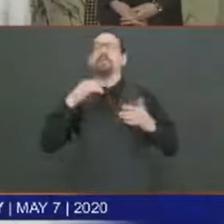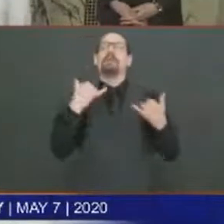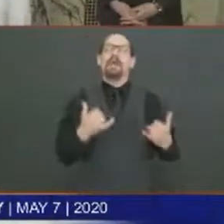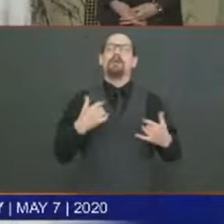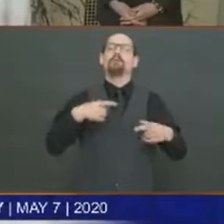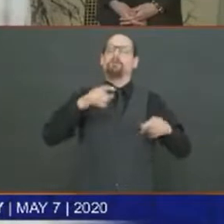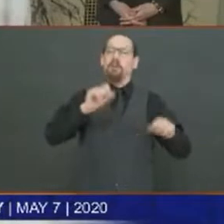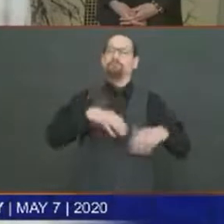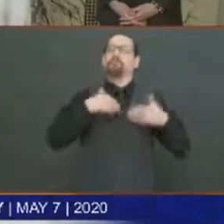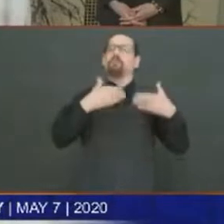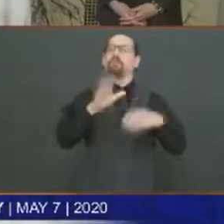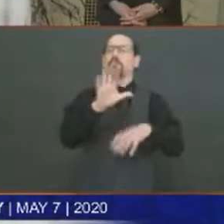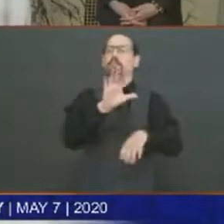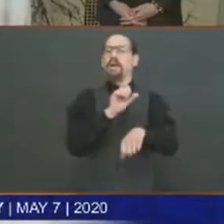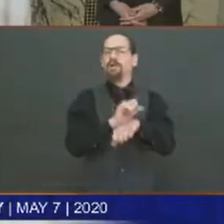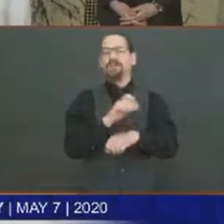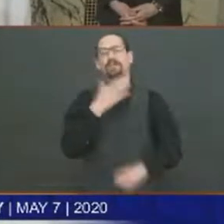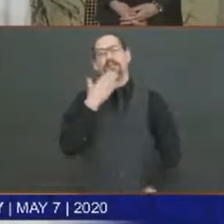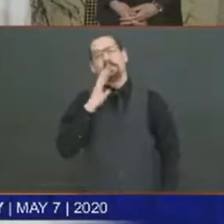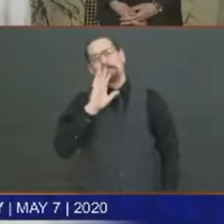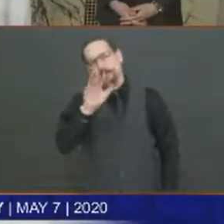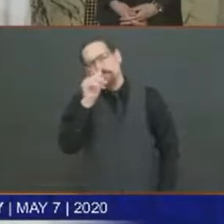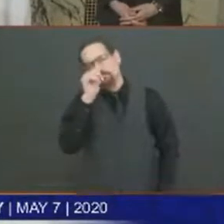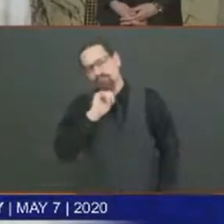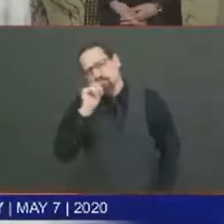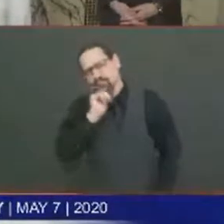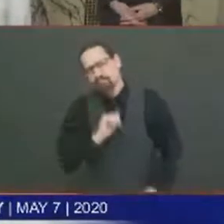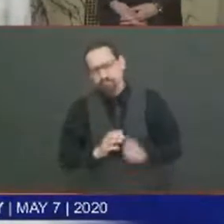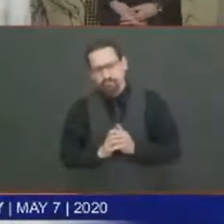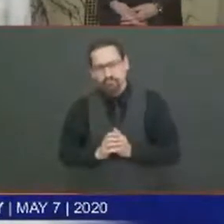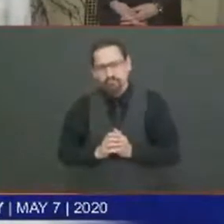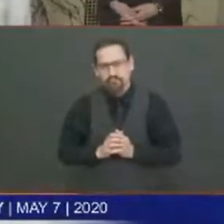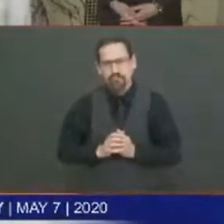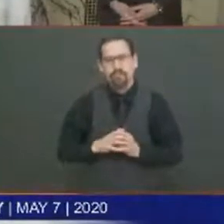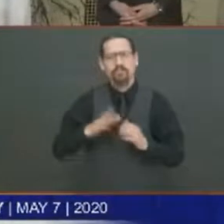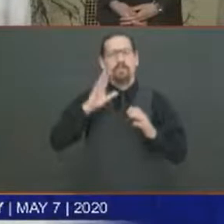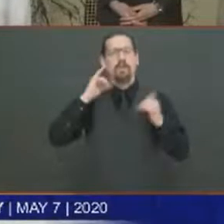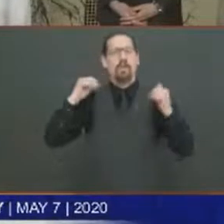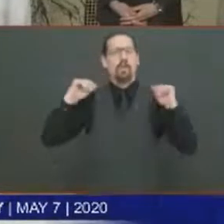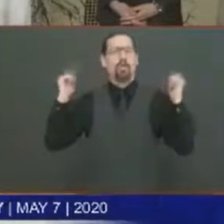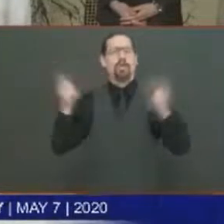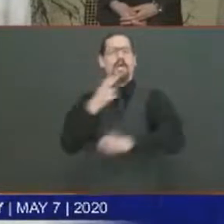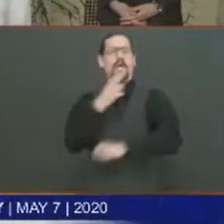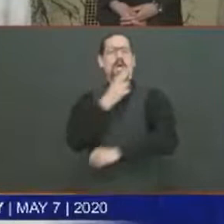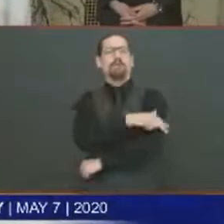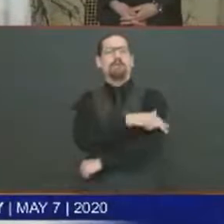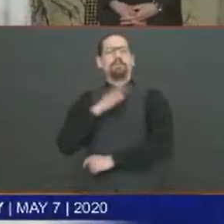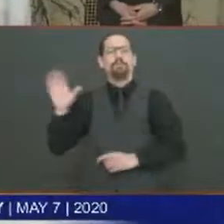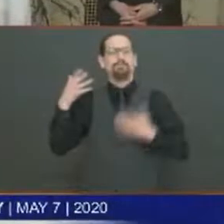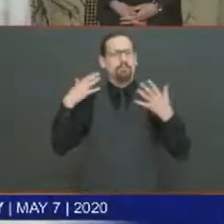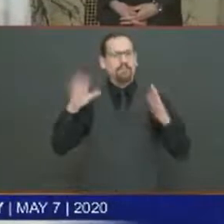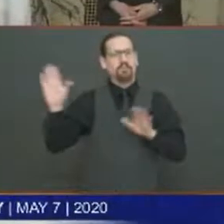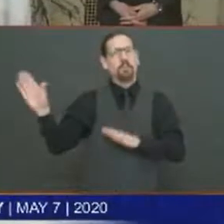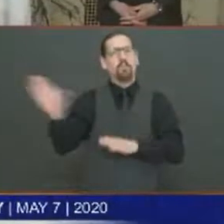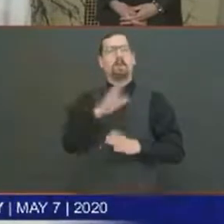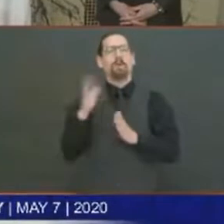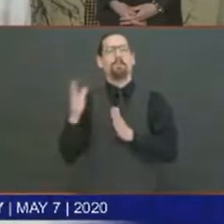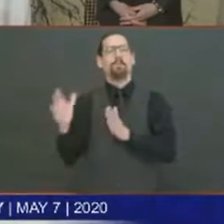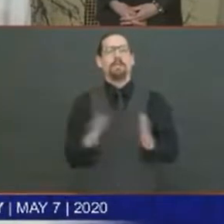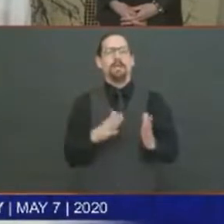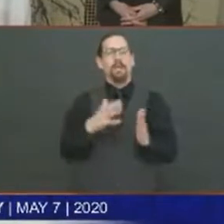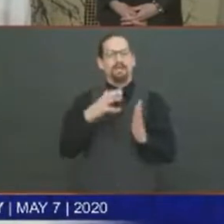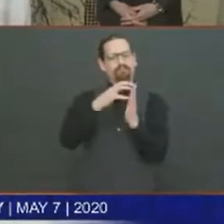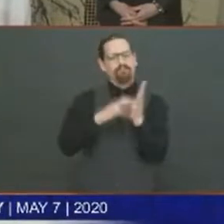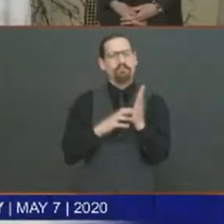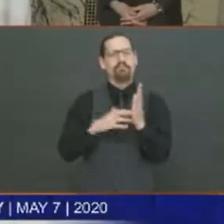Every hospital has submitted to the Department of Health an extensive plan for how they can safely reopen and expand their